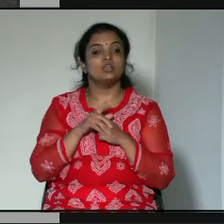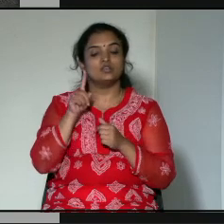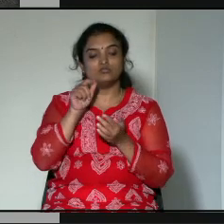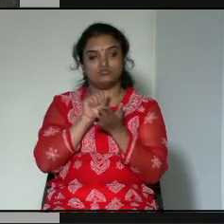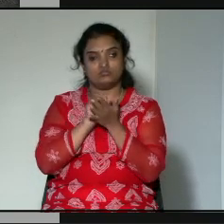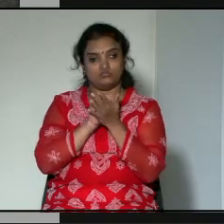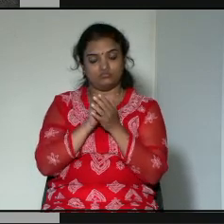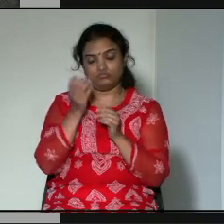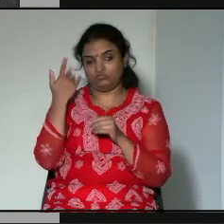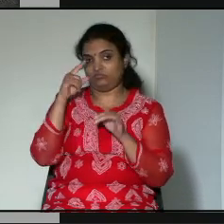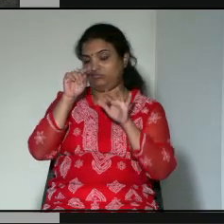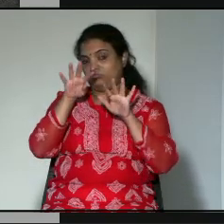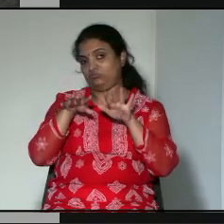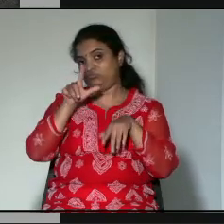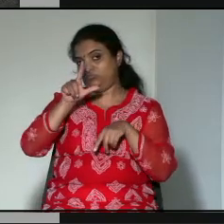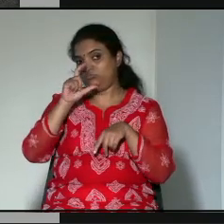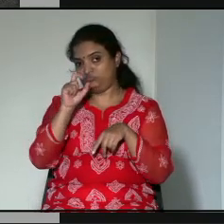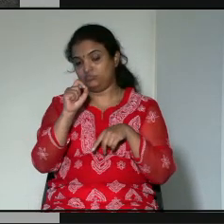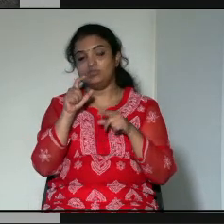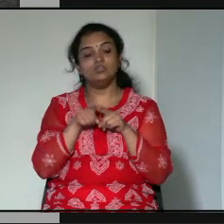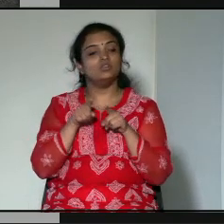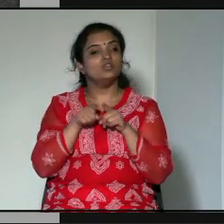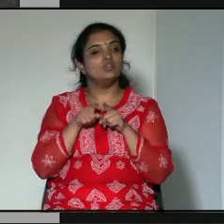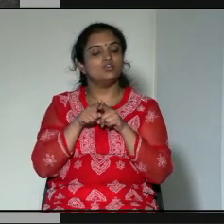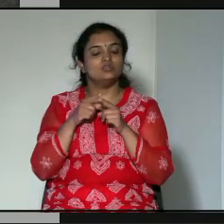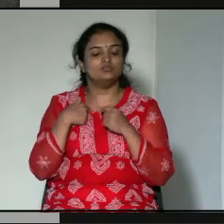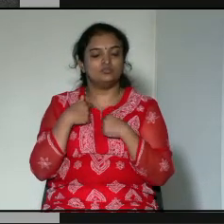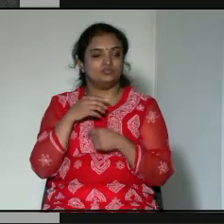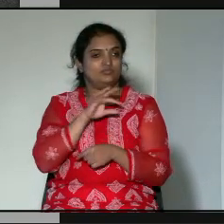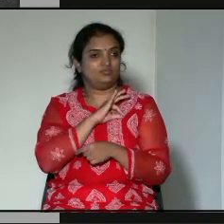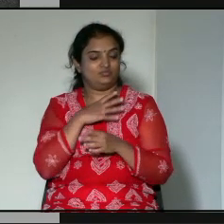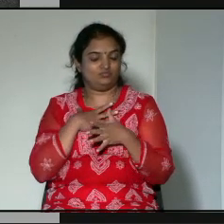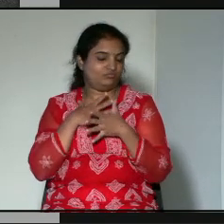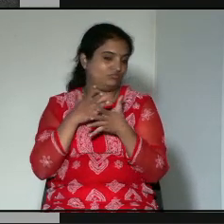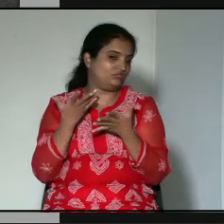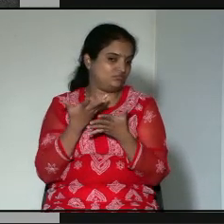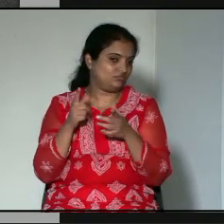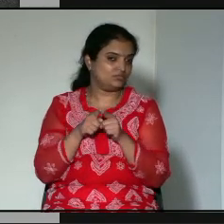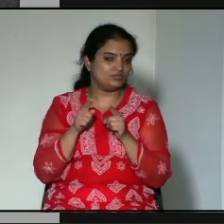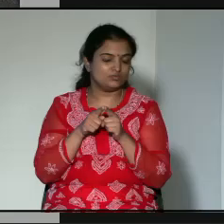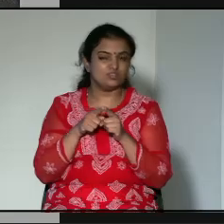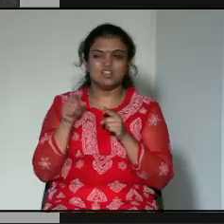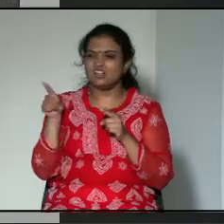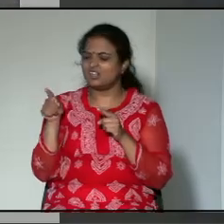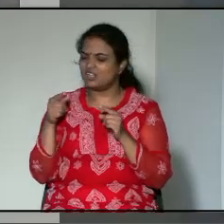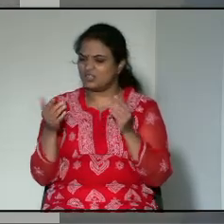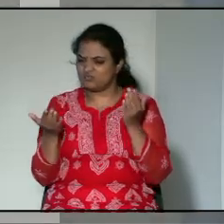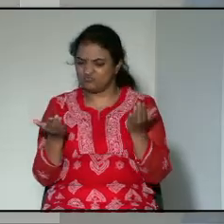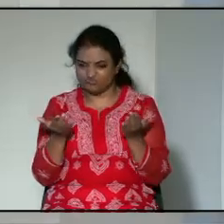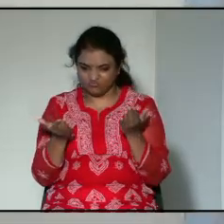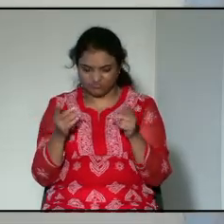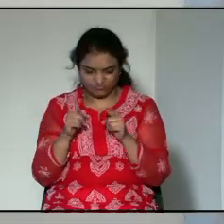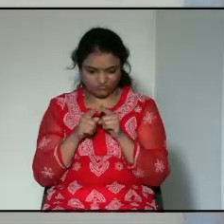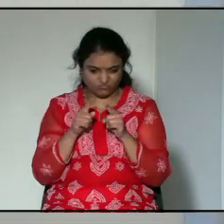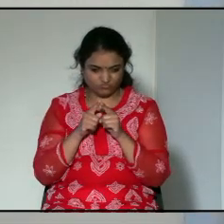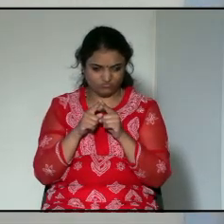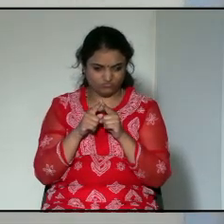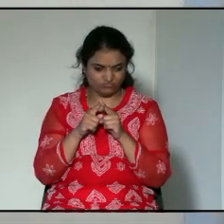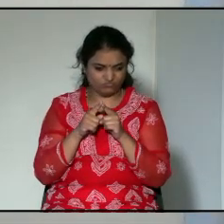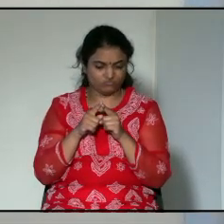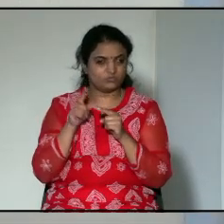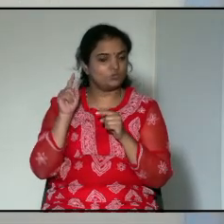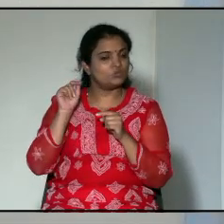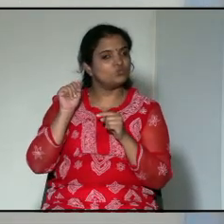diary of 1970, I would like to use this quoted extract to position the artist at a crucial juncture of her